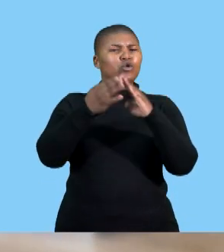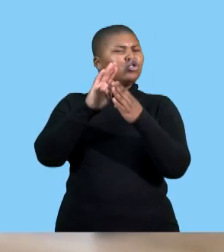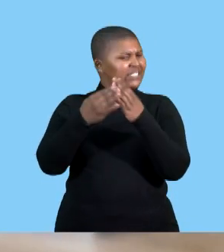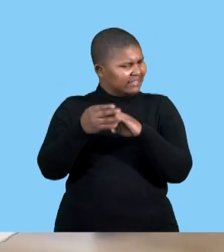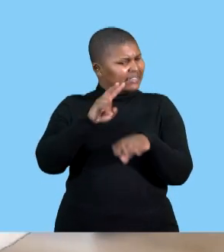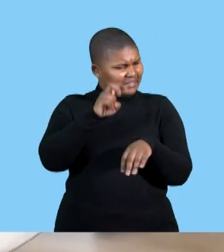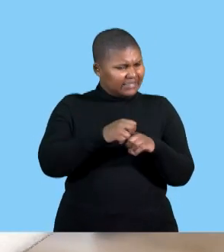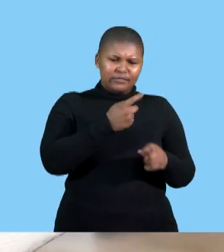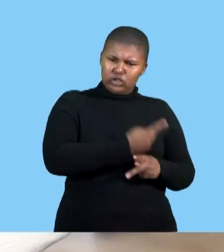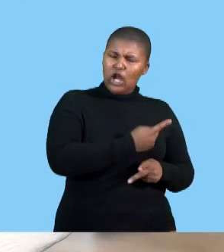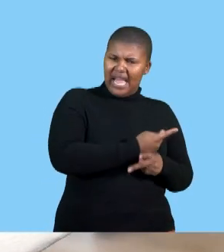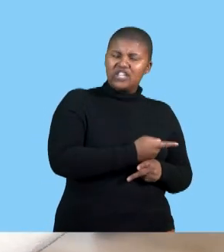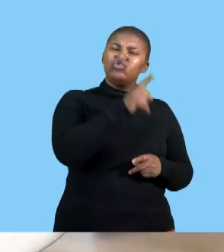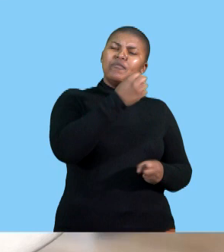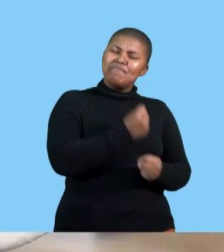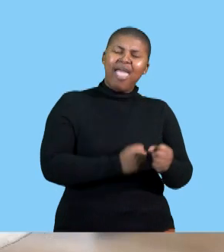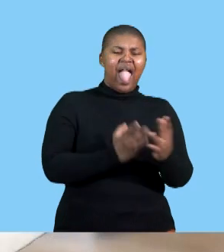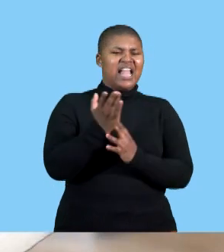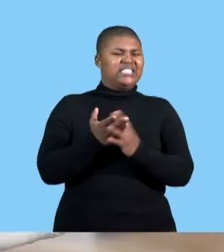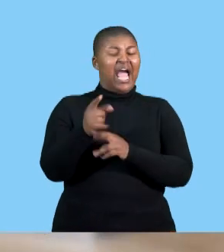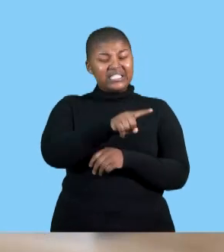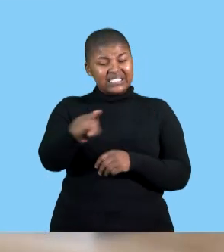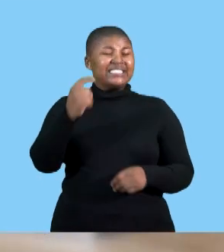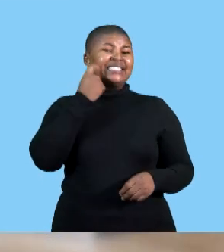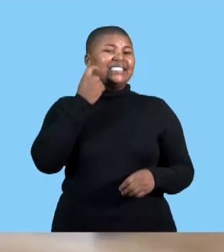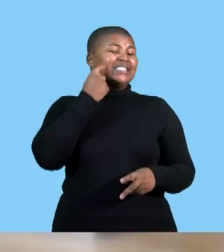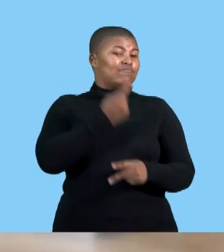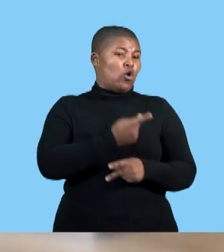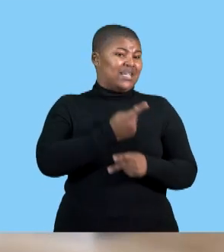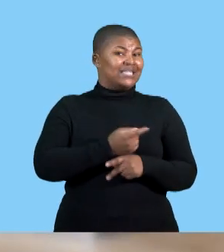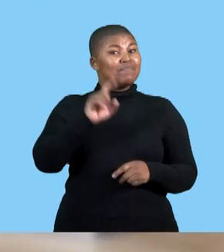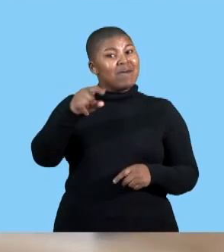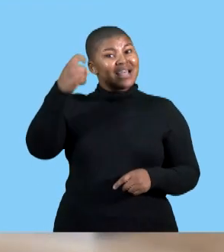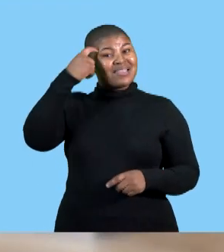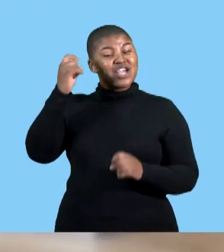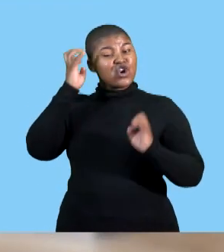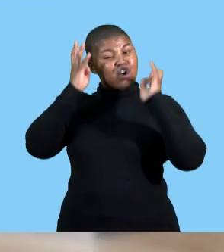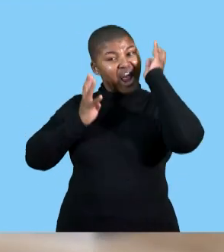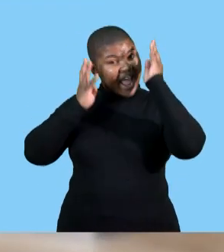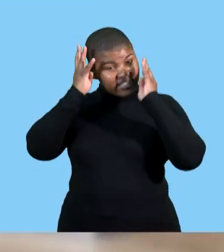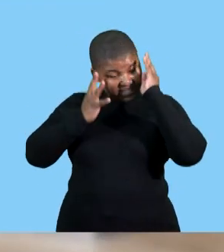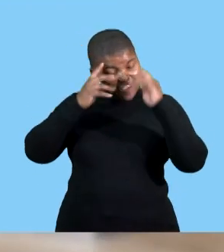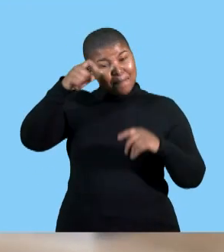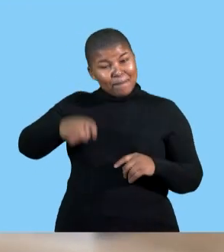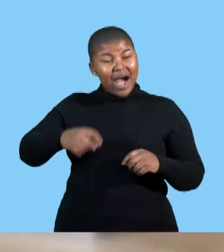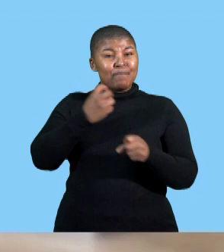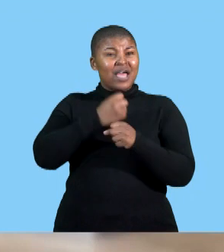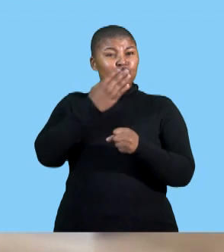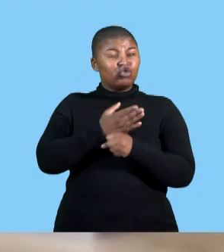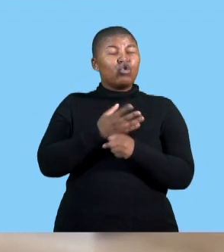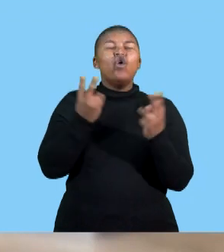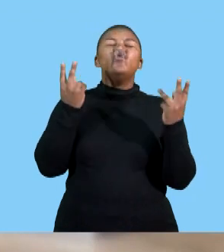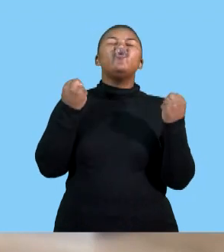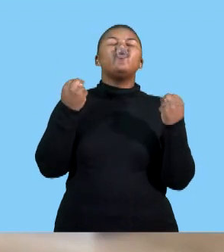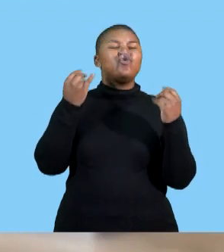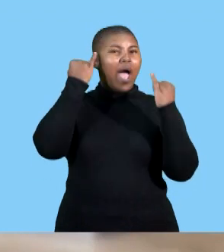maybe easily accessible to them. And how do you do that? You need to think creatively. You need to think innovatively. That